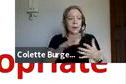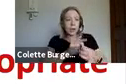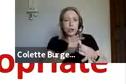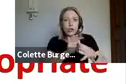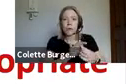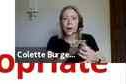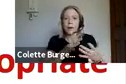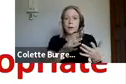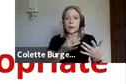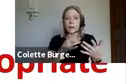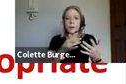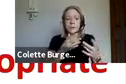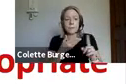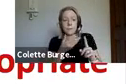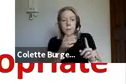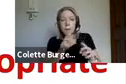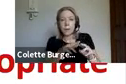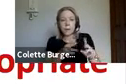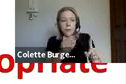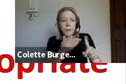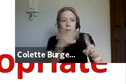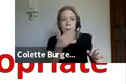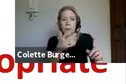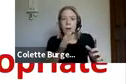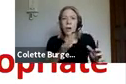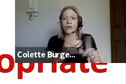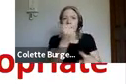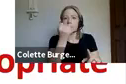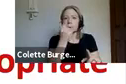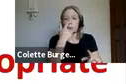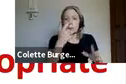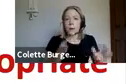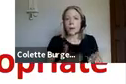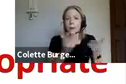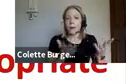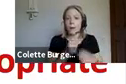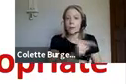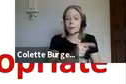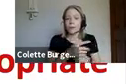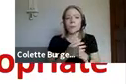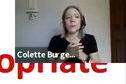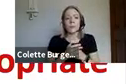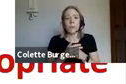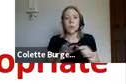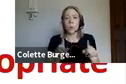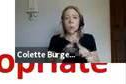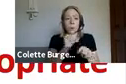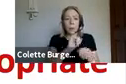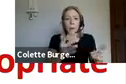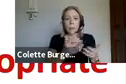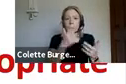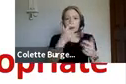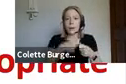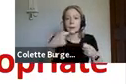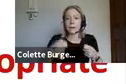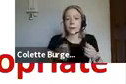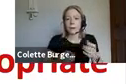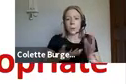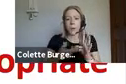notice their efforts and achievements, and they can intentionally extend their play, add more knowledge,